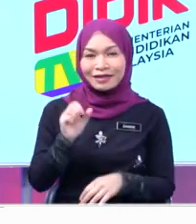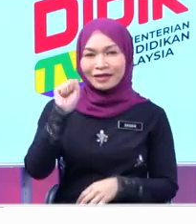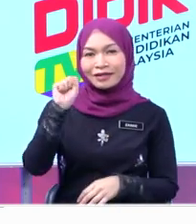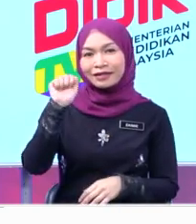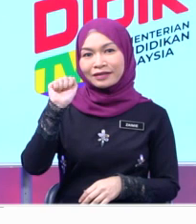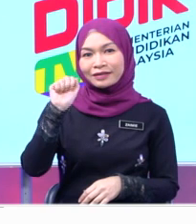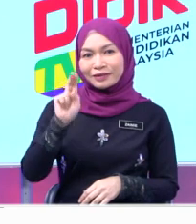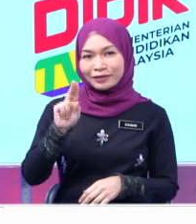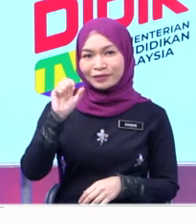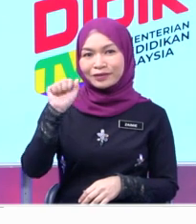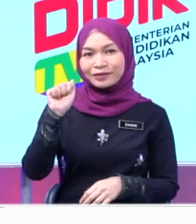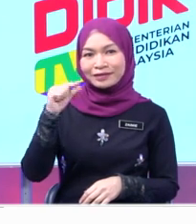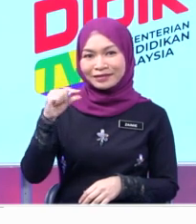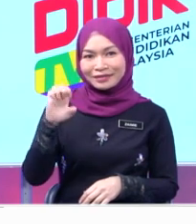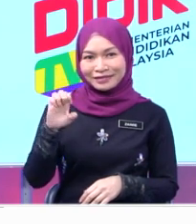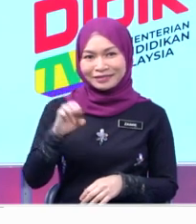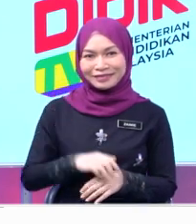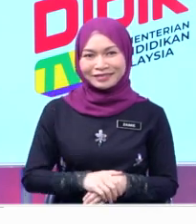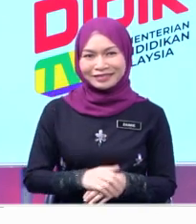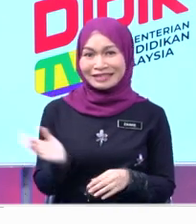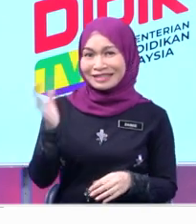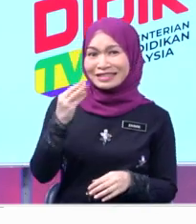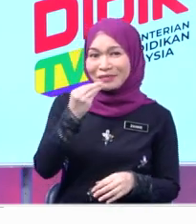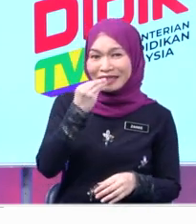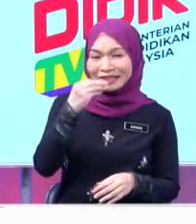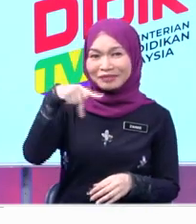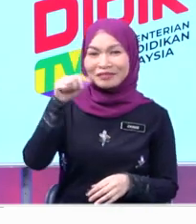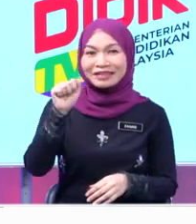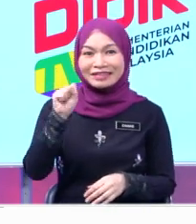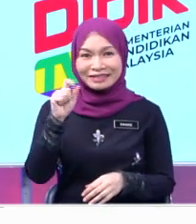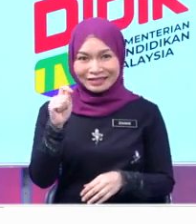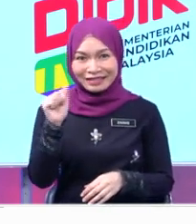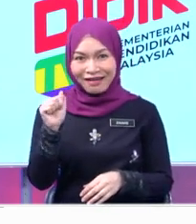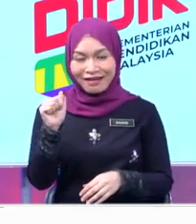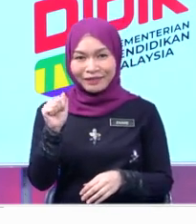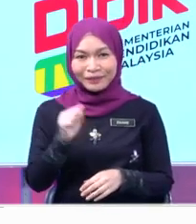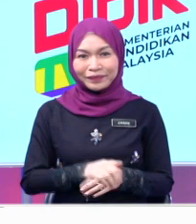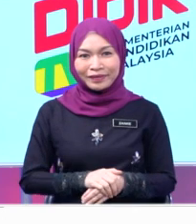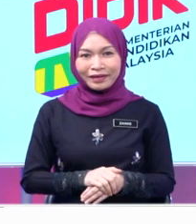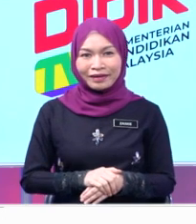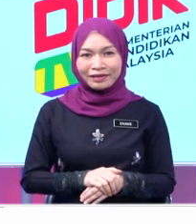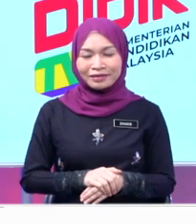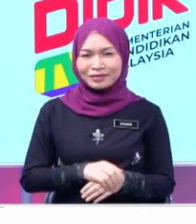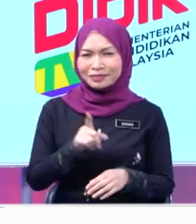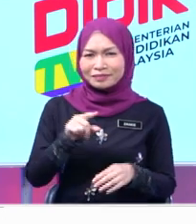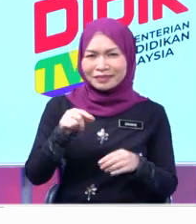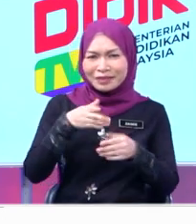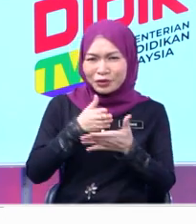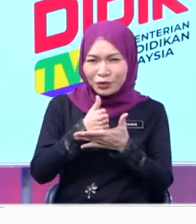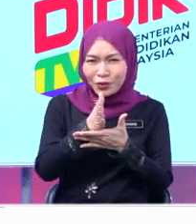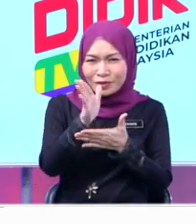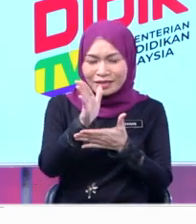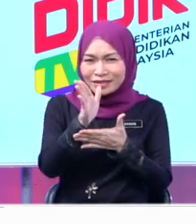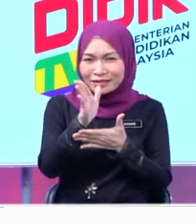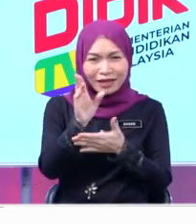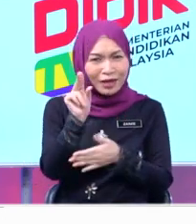Come and eat Pastor Thomas Wrestler. Okay, I see what's the mistake there. Yes, So- there is no